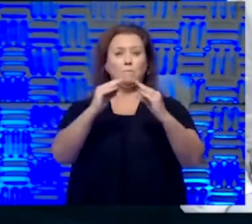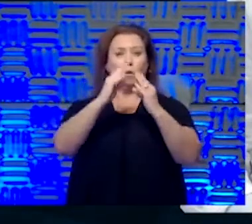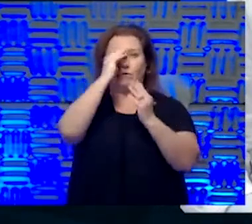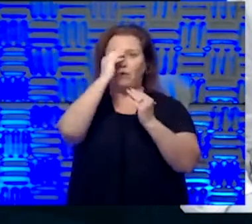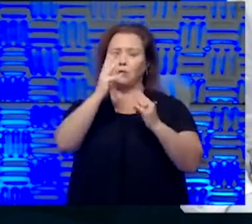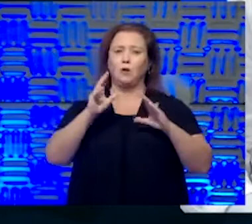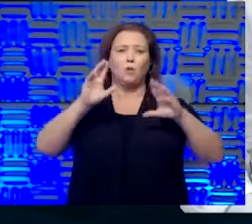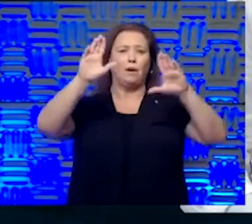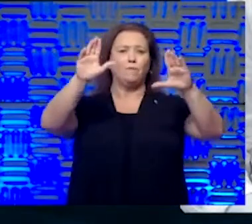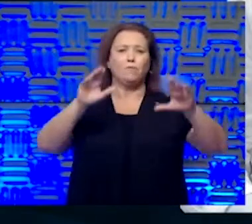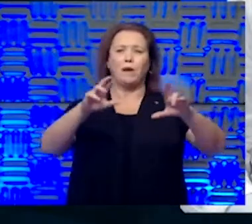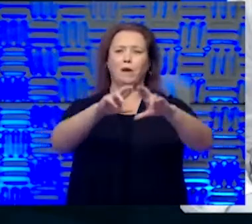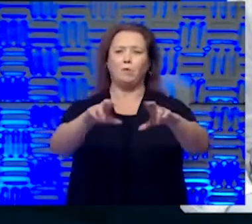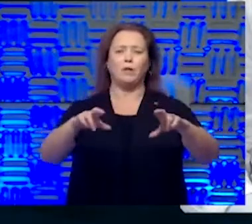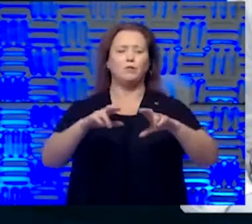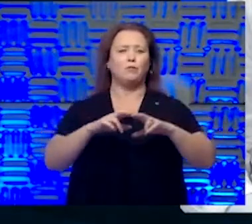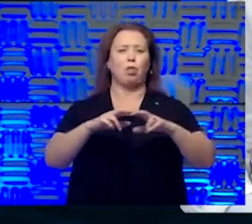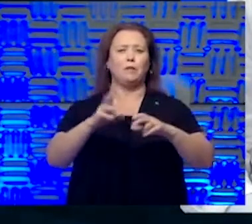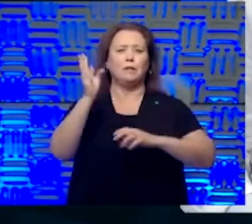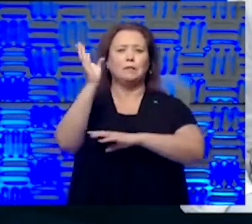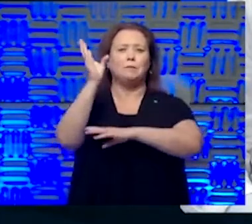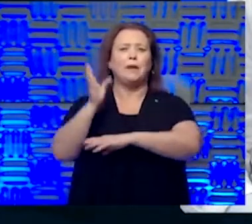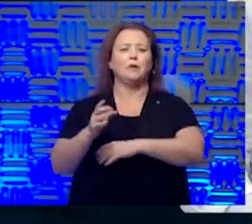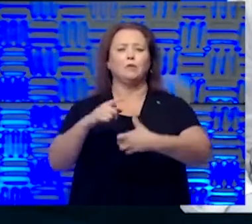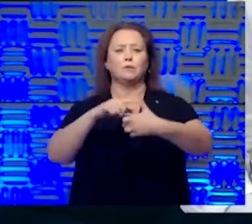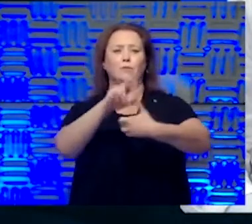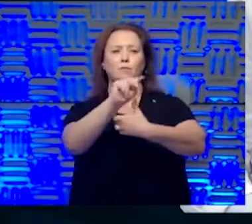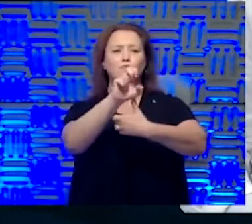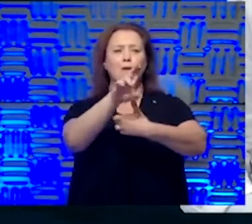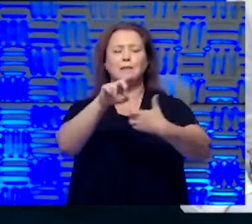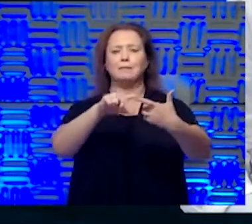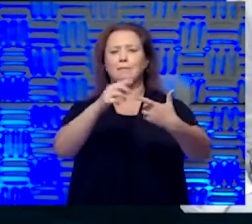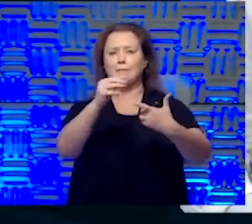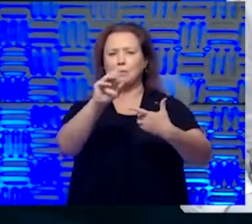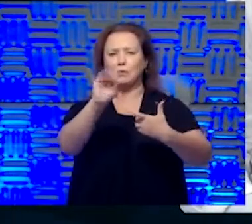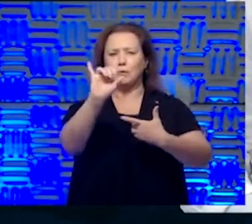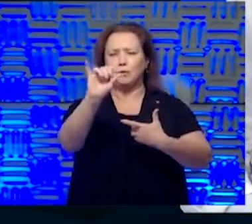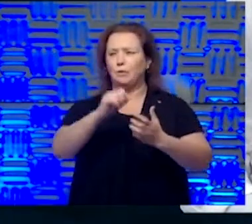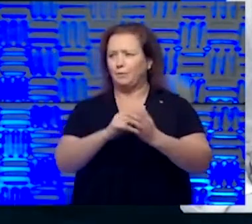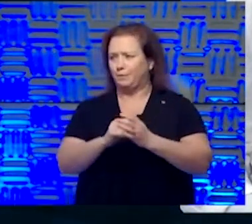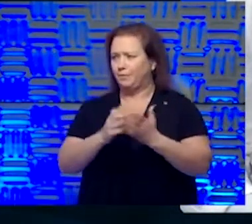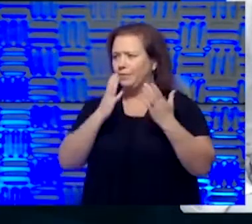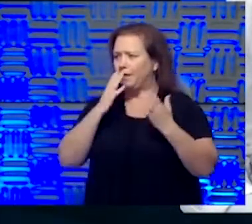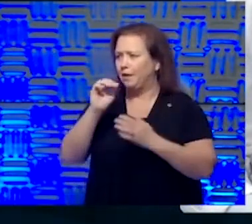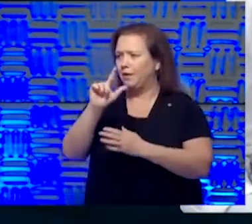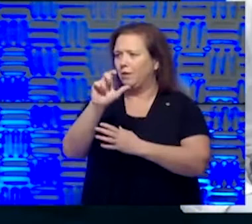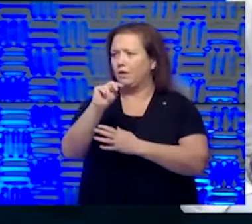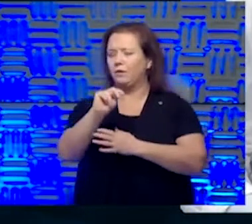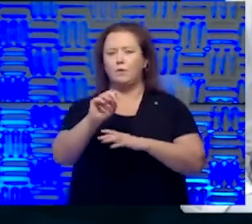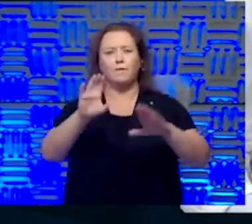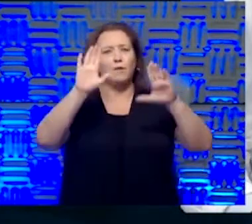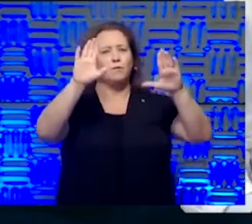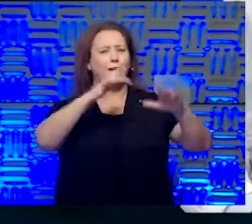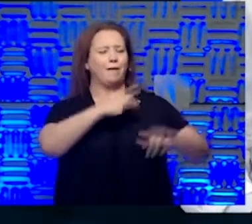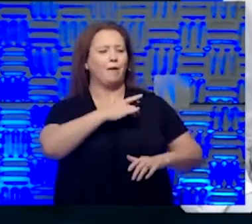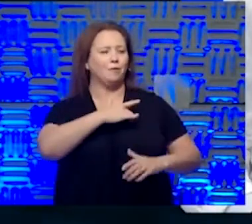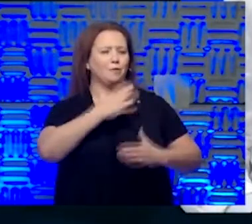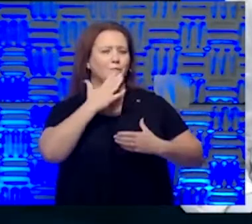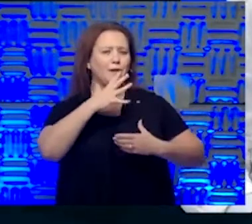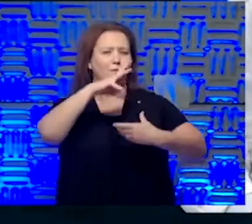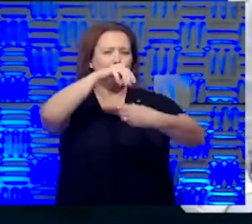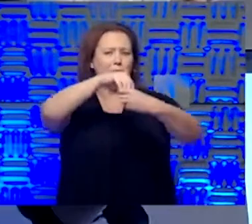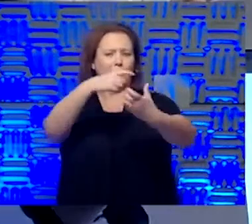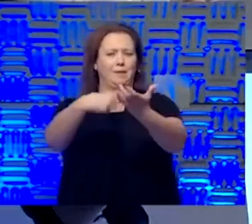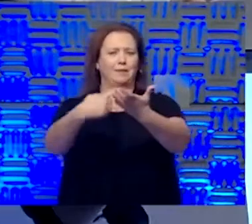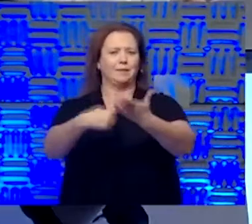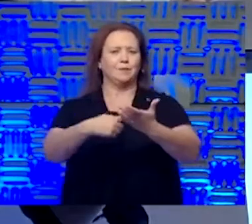great regional speakers from Missouri, from Nebraska as well. Allen, thank you, and you have a great heart, and thank you for being a part of that